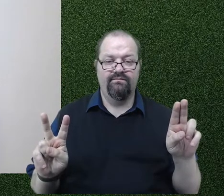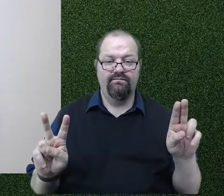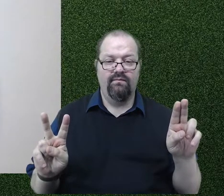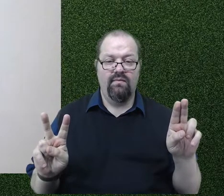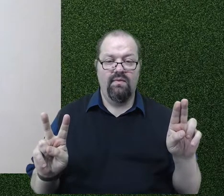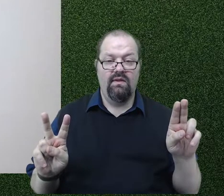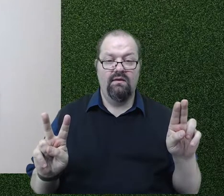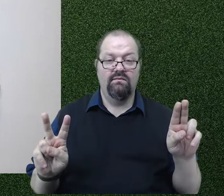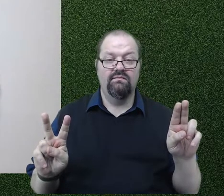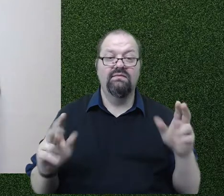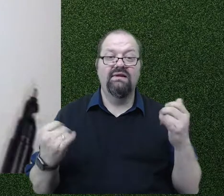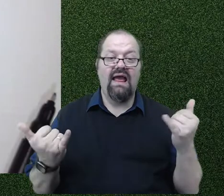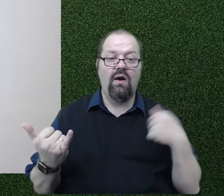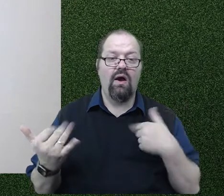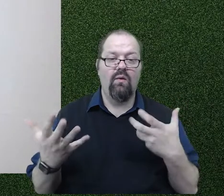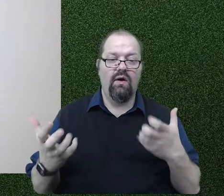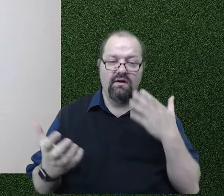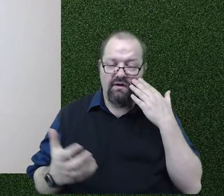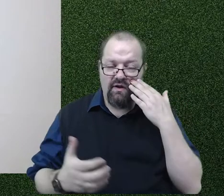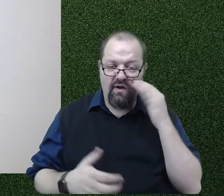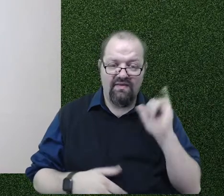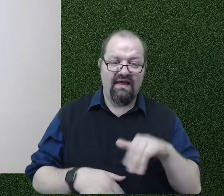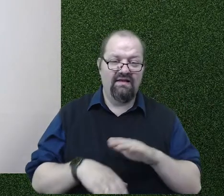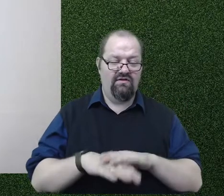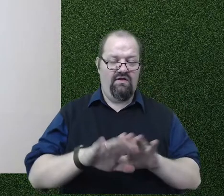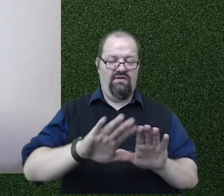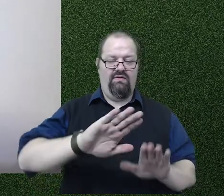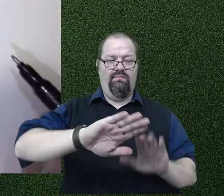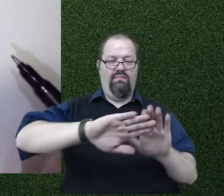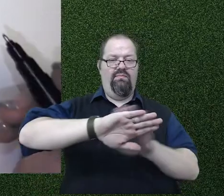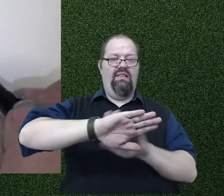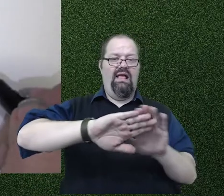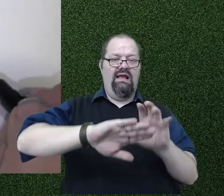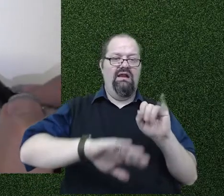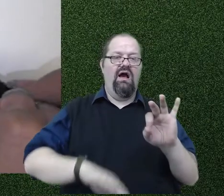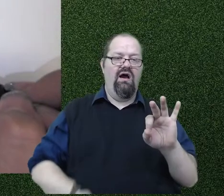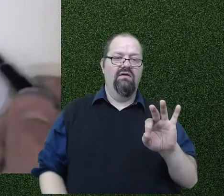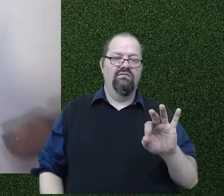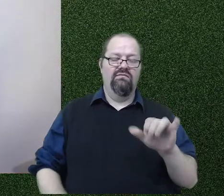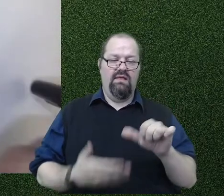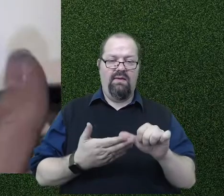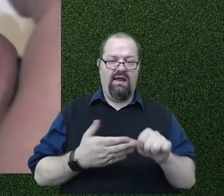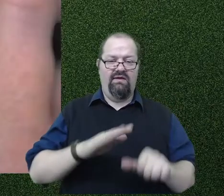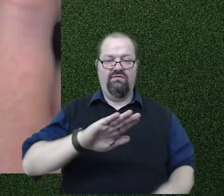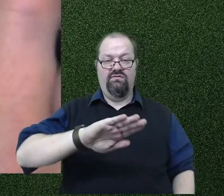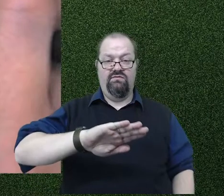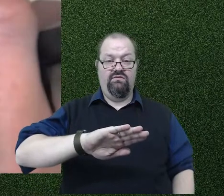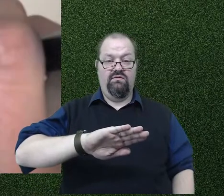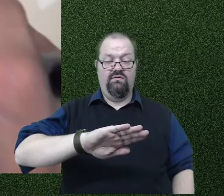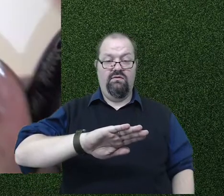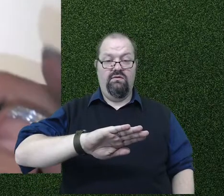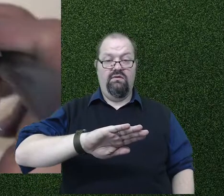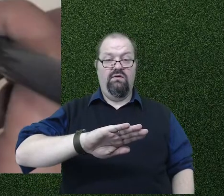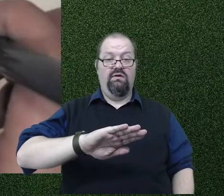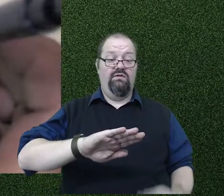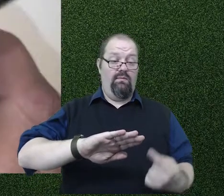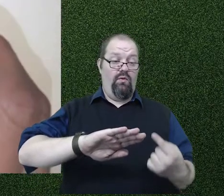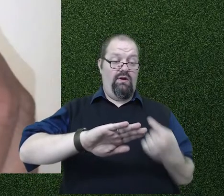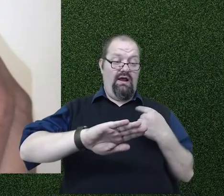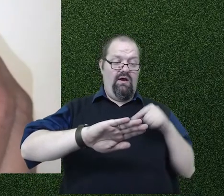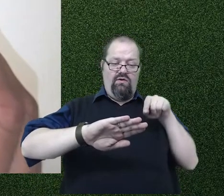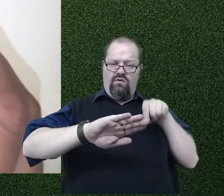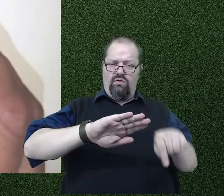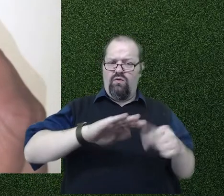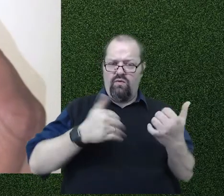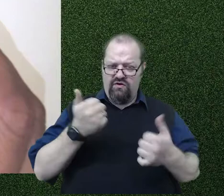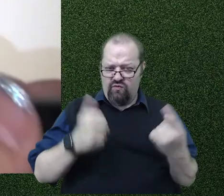And I want to know, this is in the plane of the page. Does u cross v point out of the page, so it's pointing up